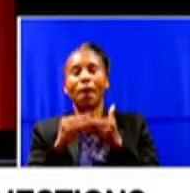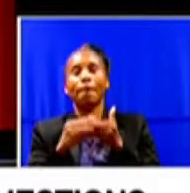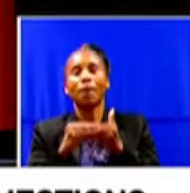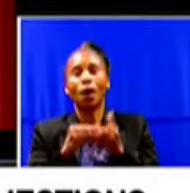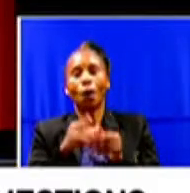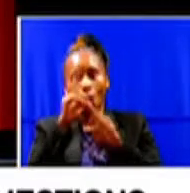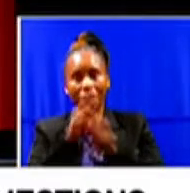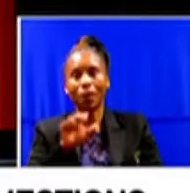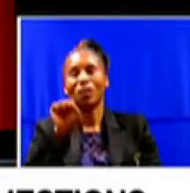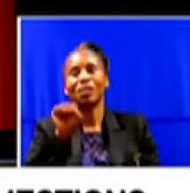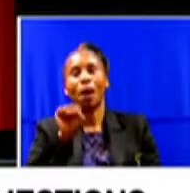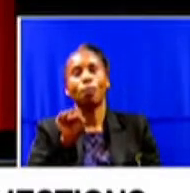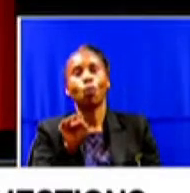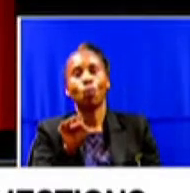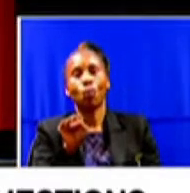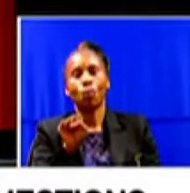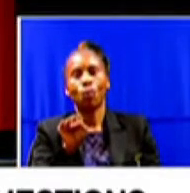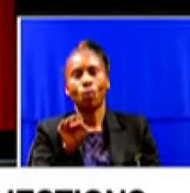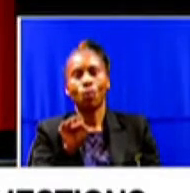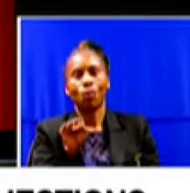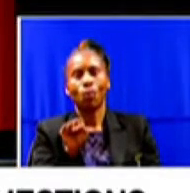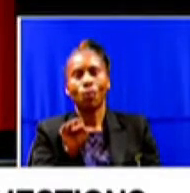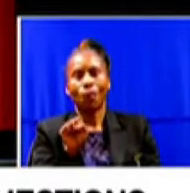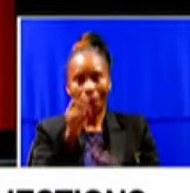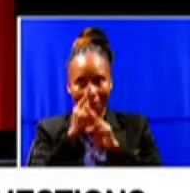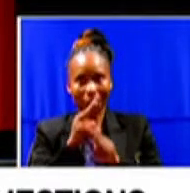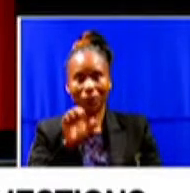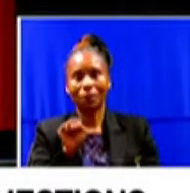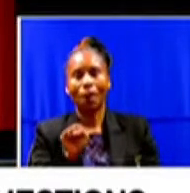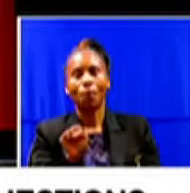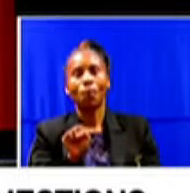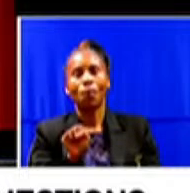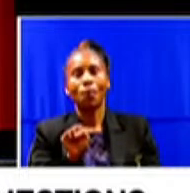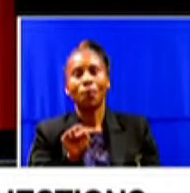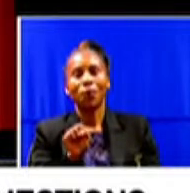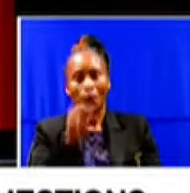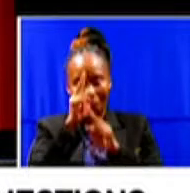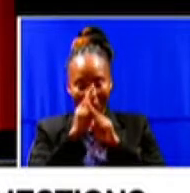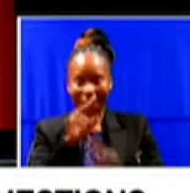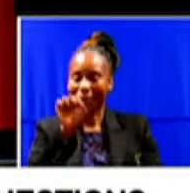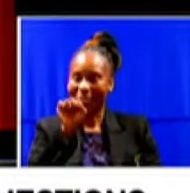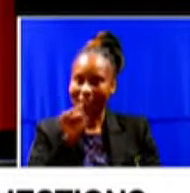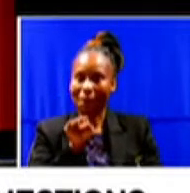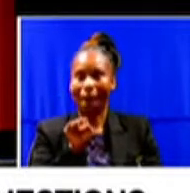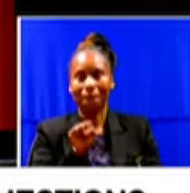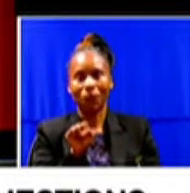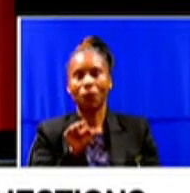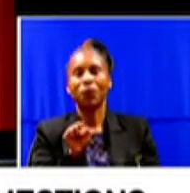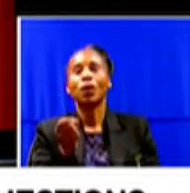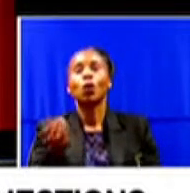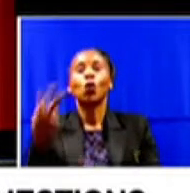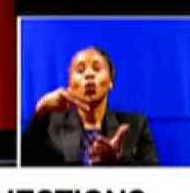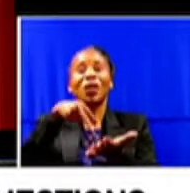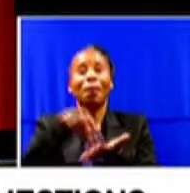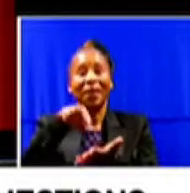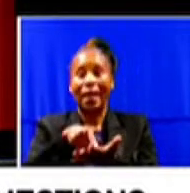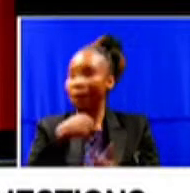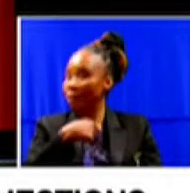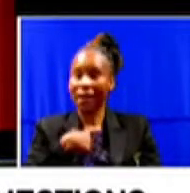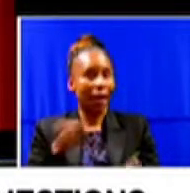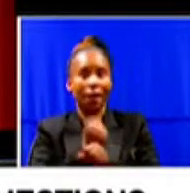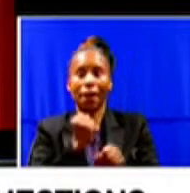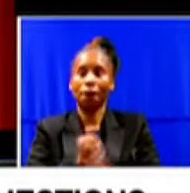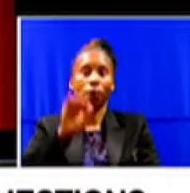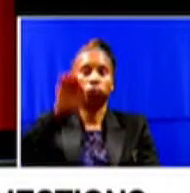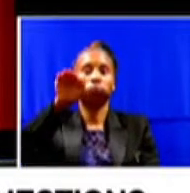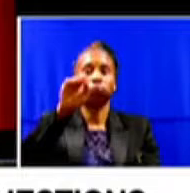Shivambo, listen to a person who might be representing his jacket. honorable Shivambo, Who in is the first representing? place, you stood up there without anybody recognizing